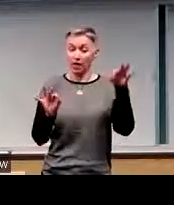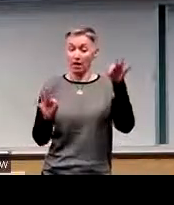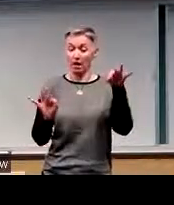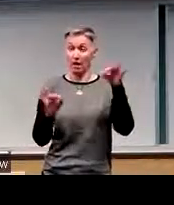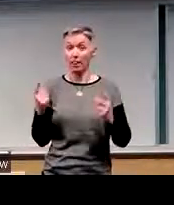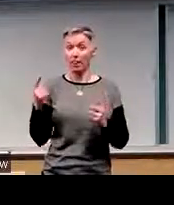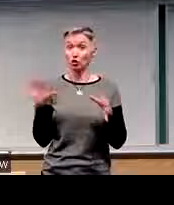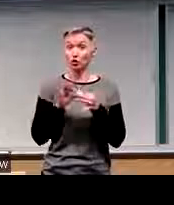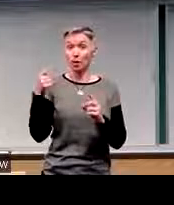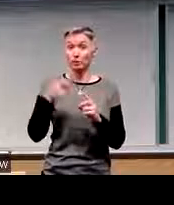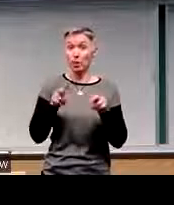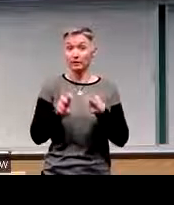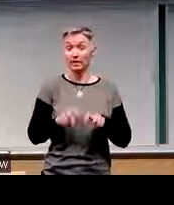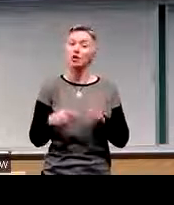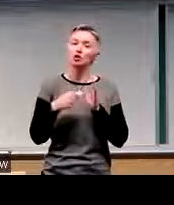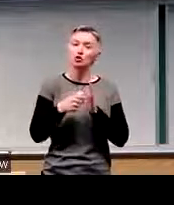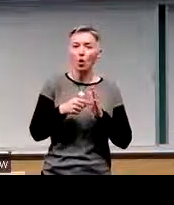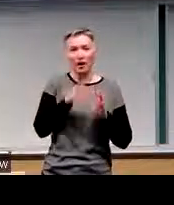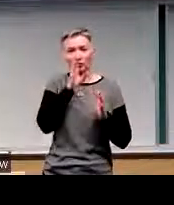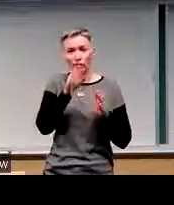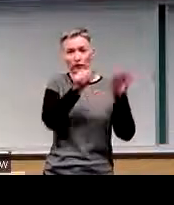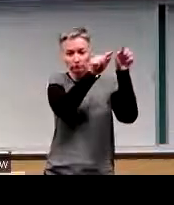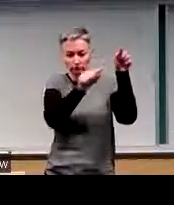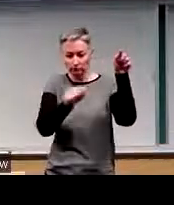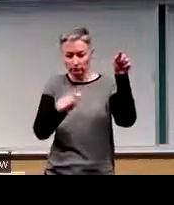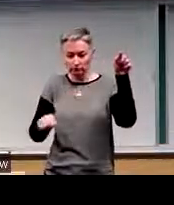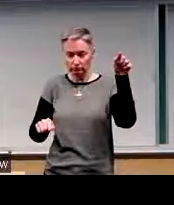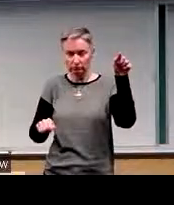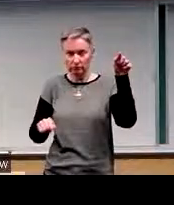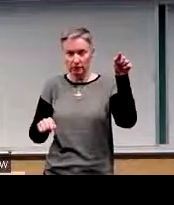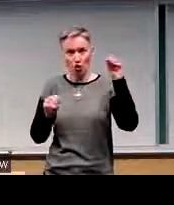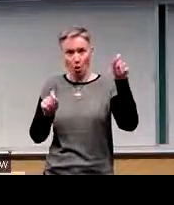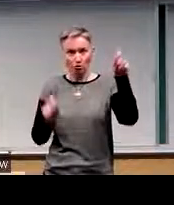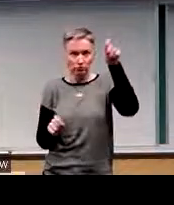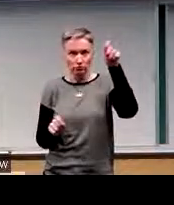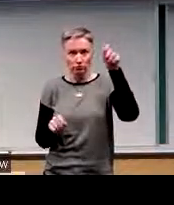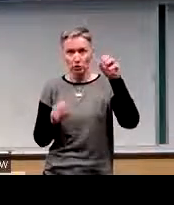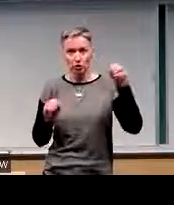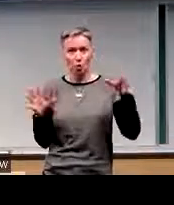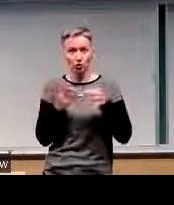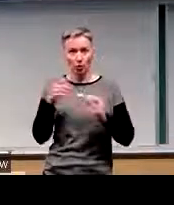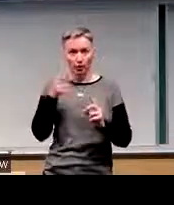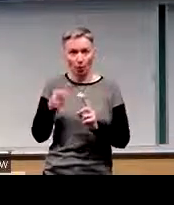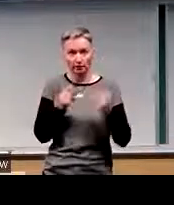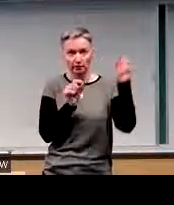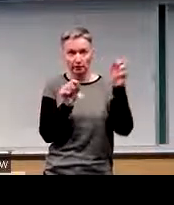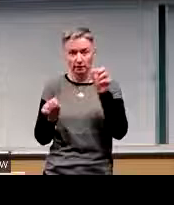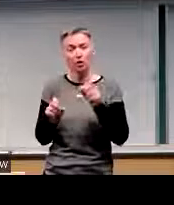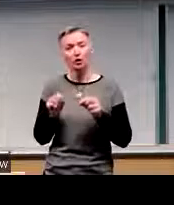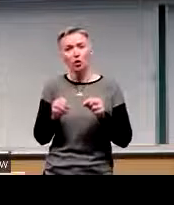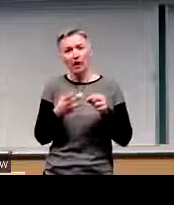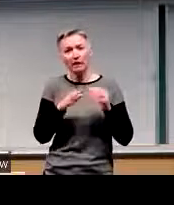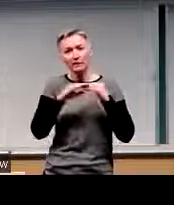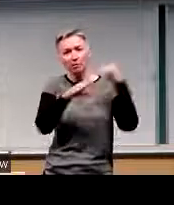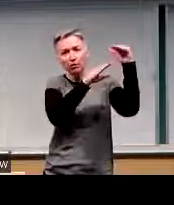a straight linear downward trend with no joint points. So we've been steadily for almost a couple of